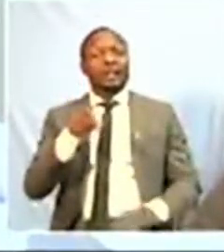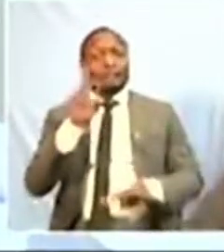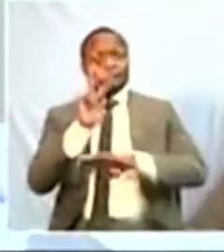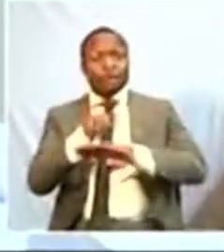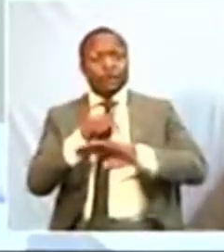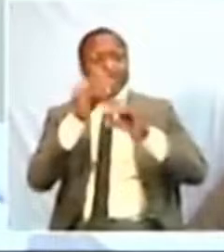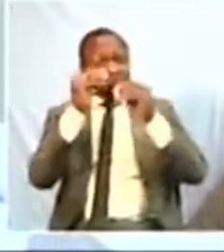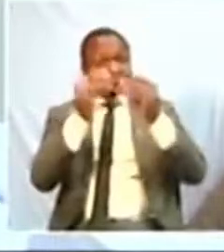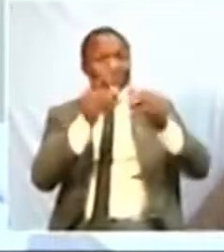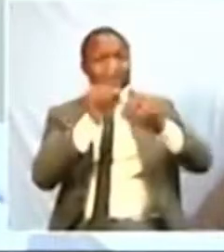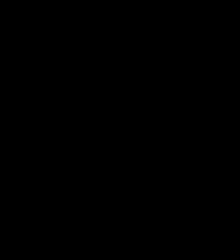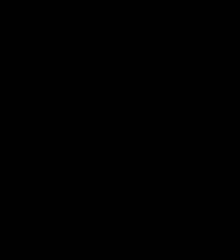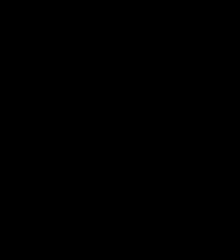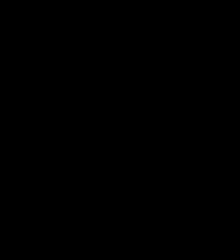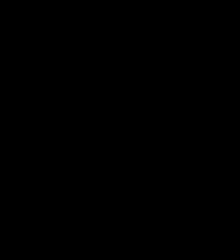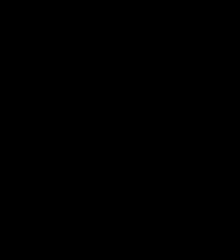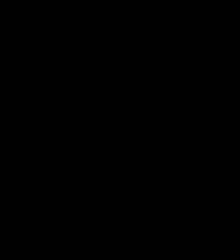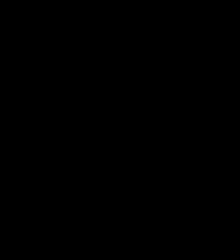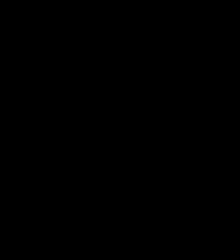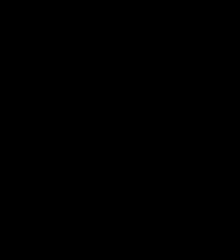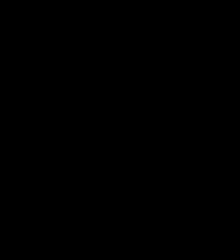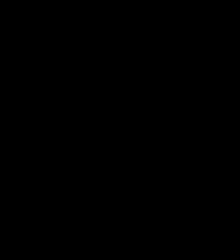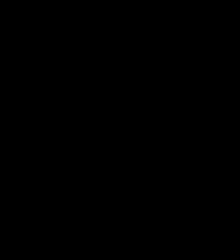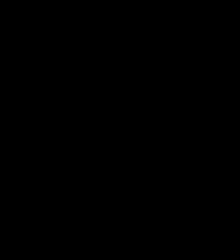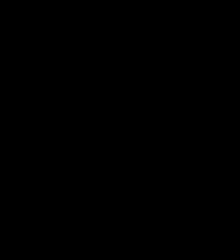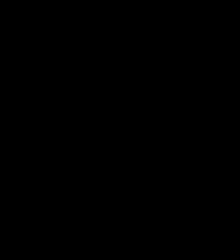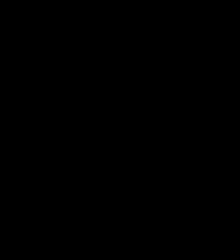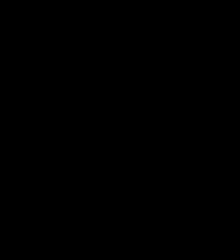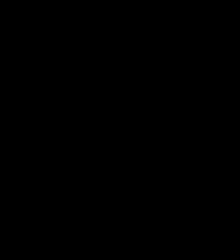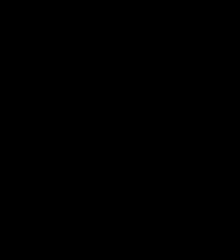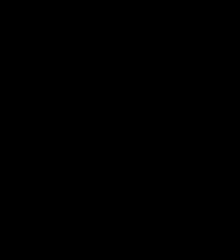time, at the right price, and